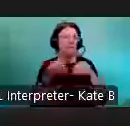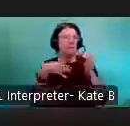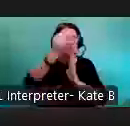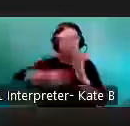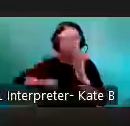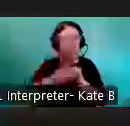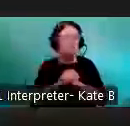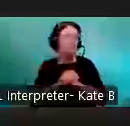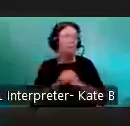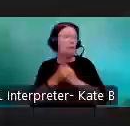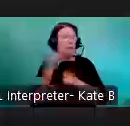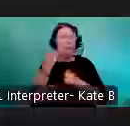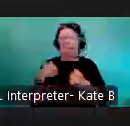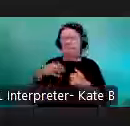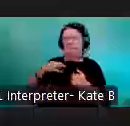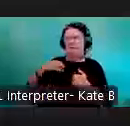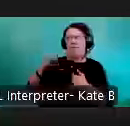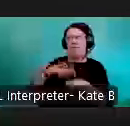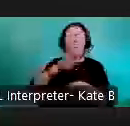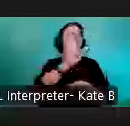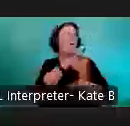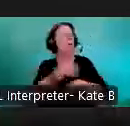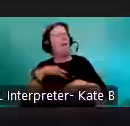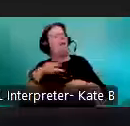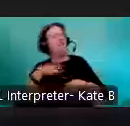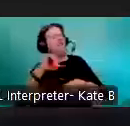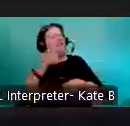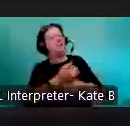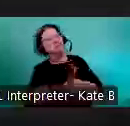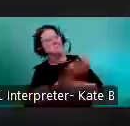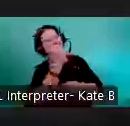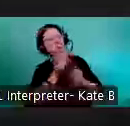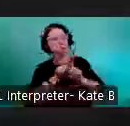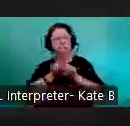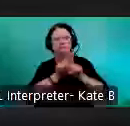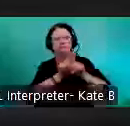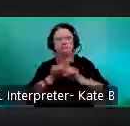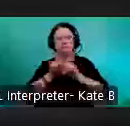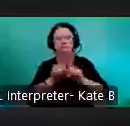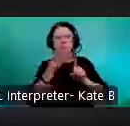with a buddy of somebody who has been doing it for longer. And it's a great way to connect